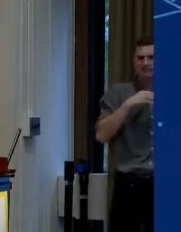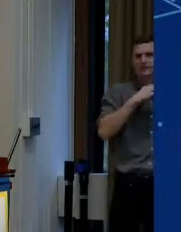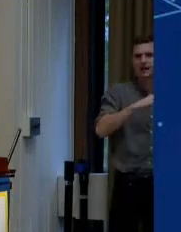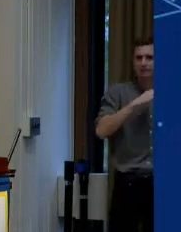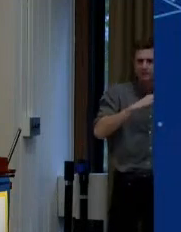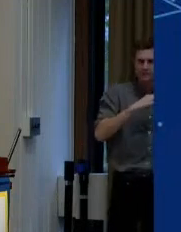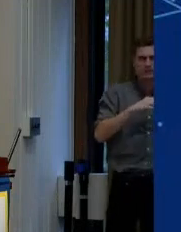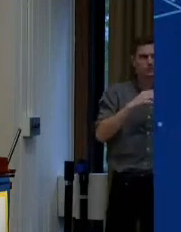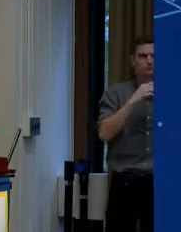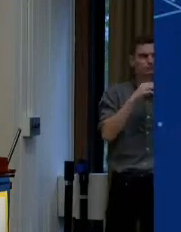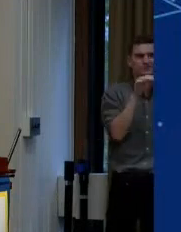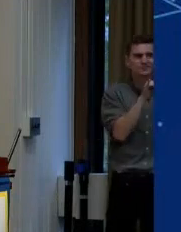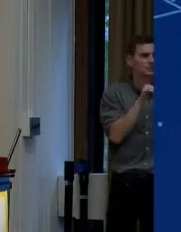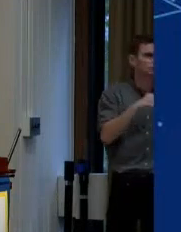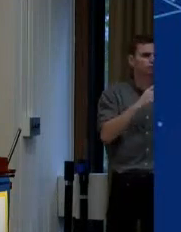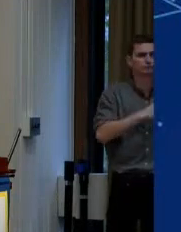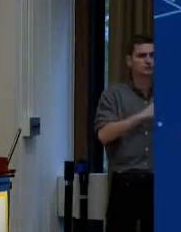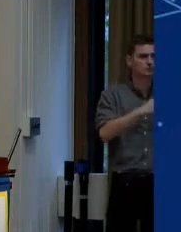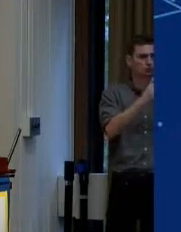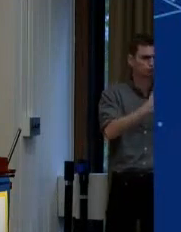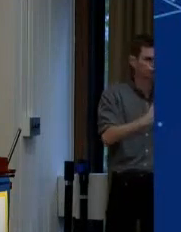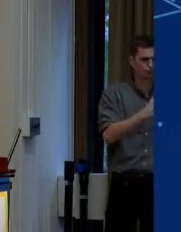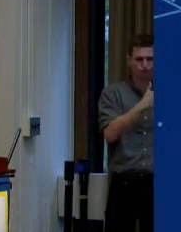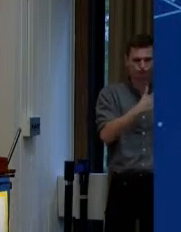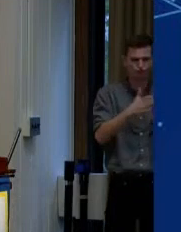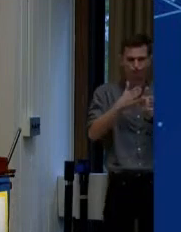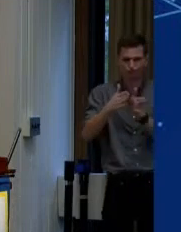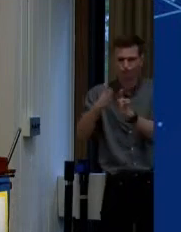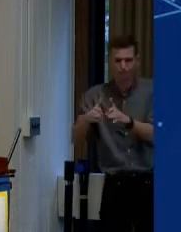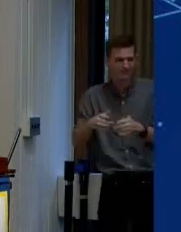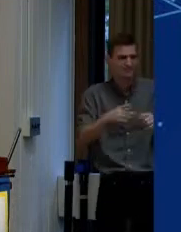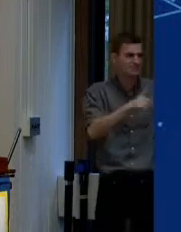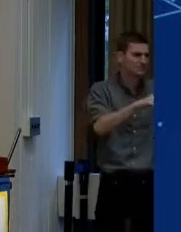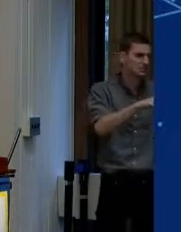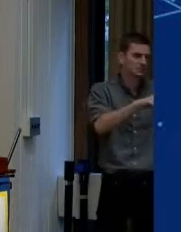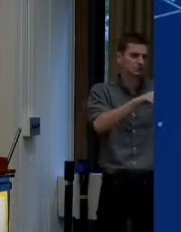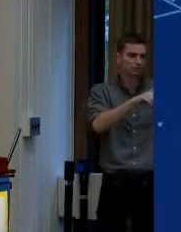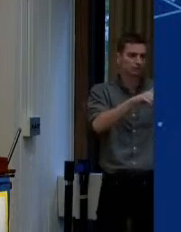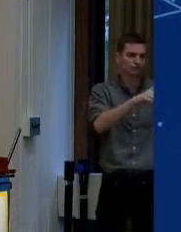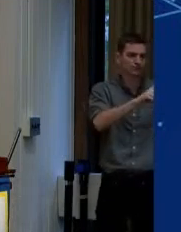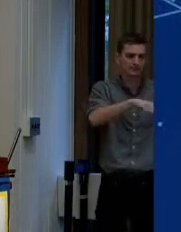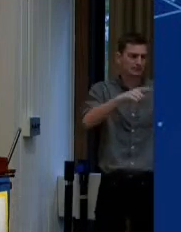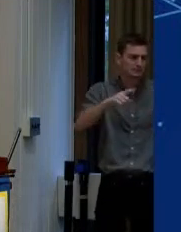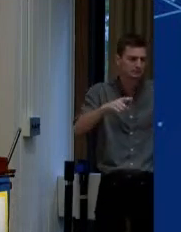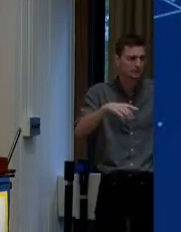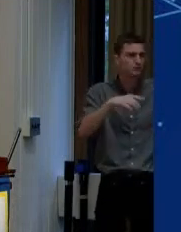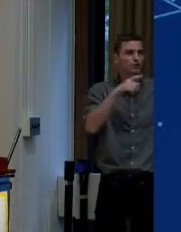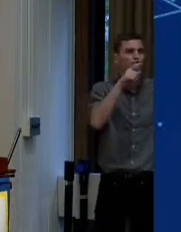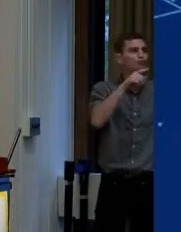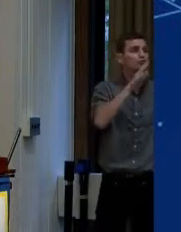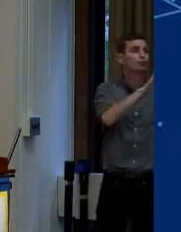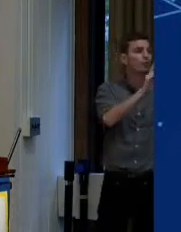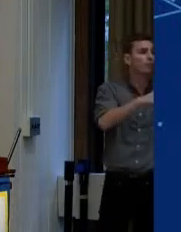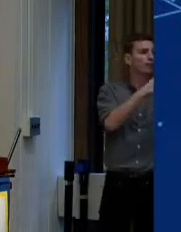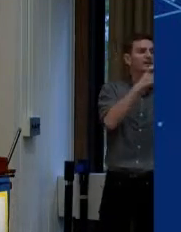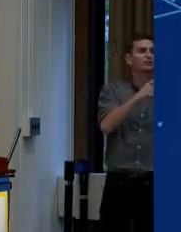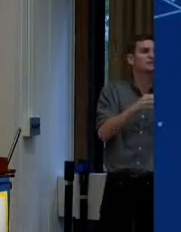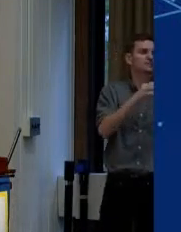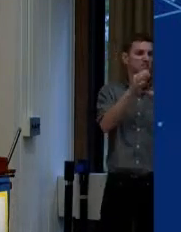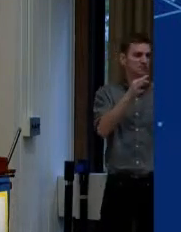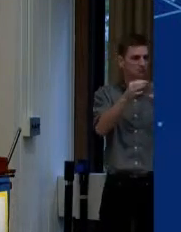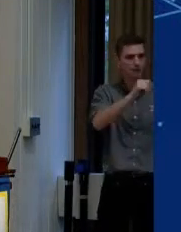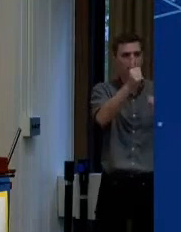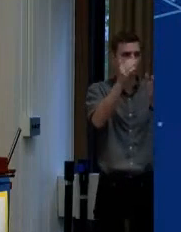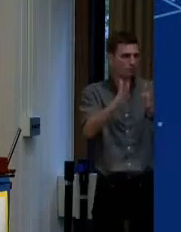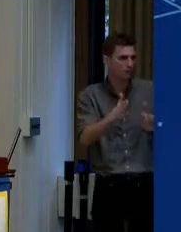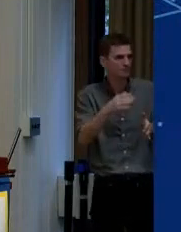just a person-to-person thing. You need to be able to get your point across to whoever you're speaking to, whether it's another student, a